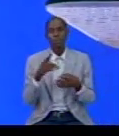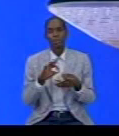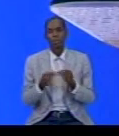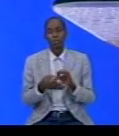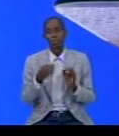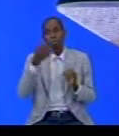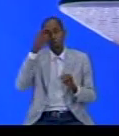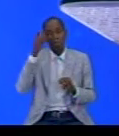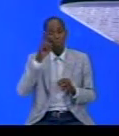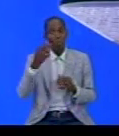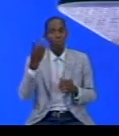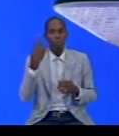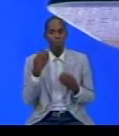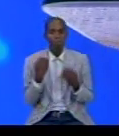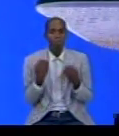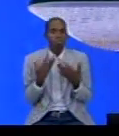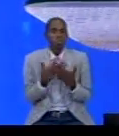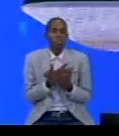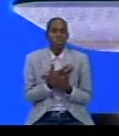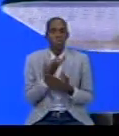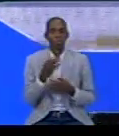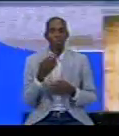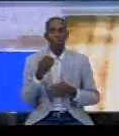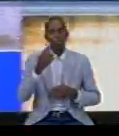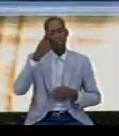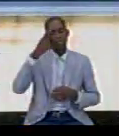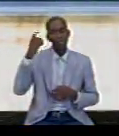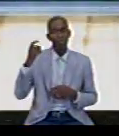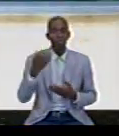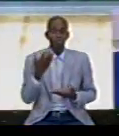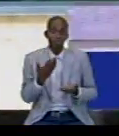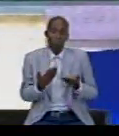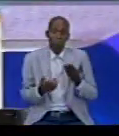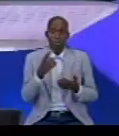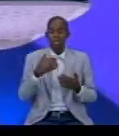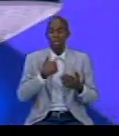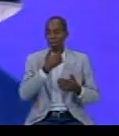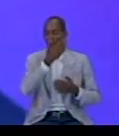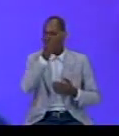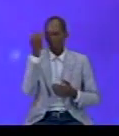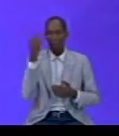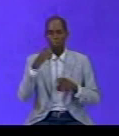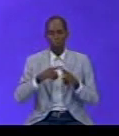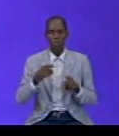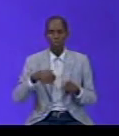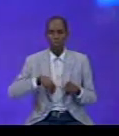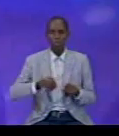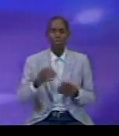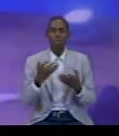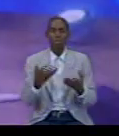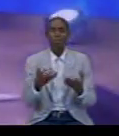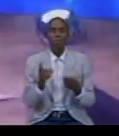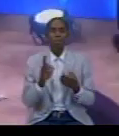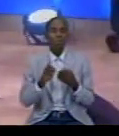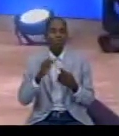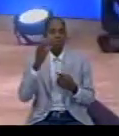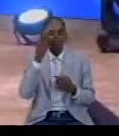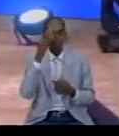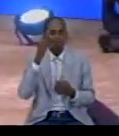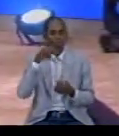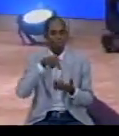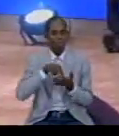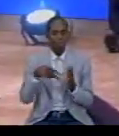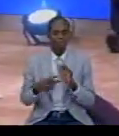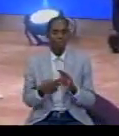because he was frightened of the dream. Even though he had forgotten, he still wanted to know the meaning